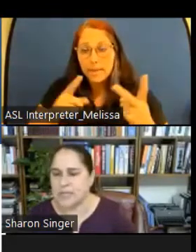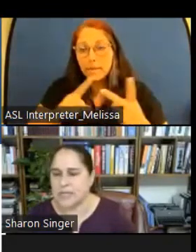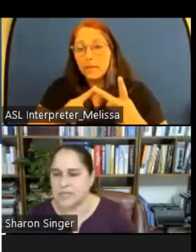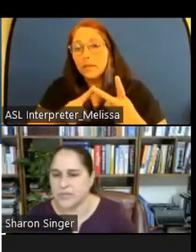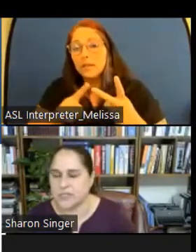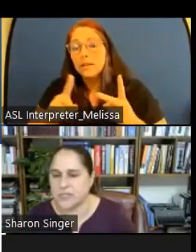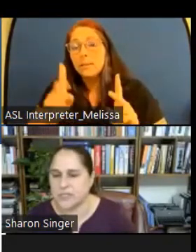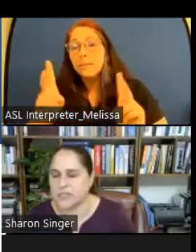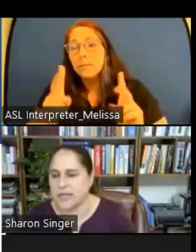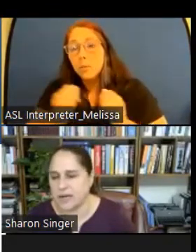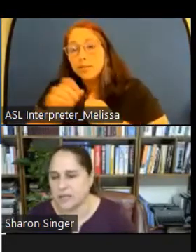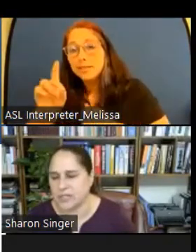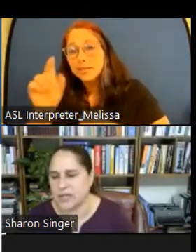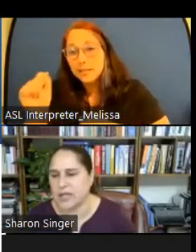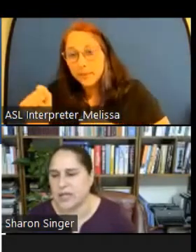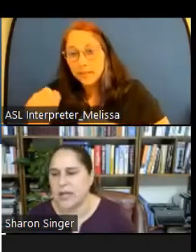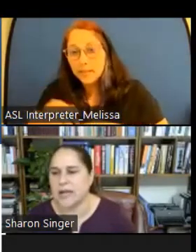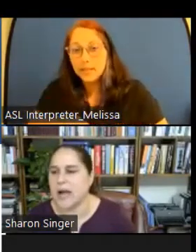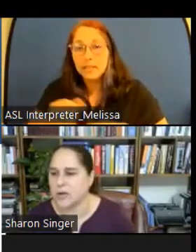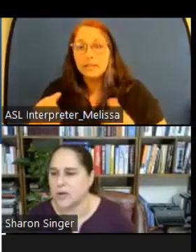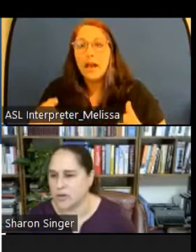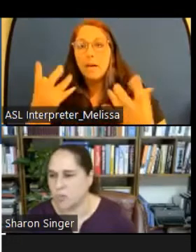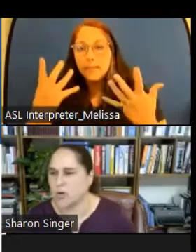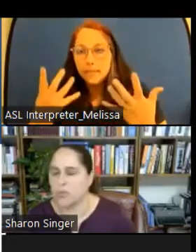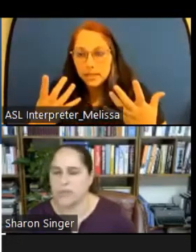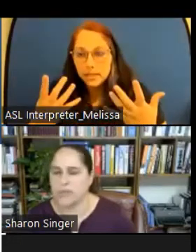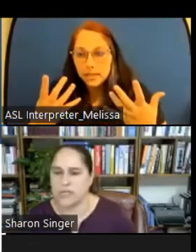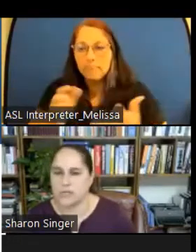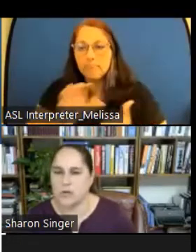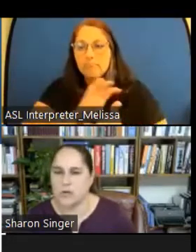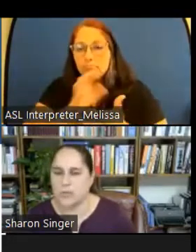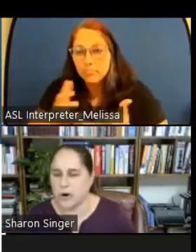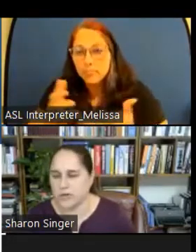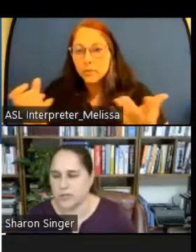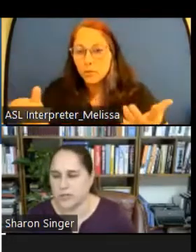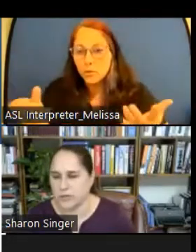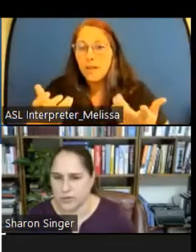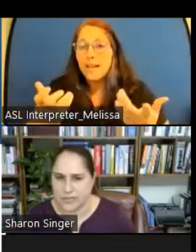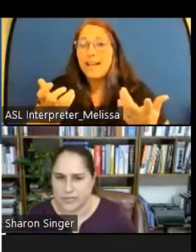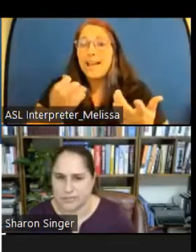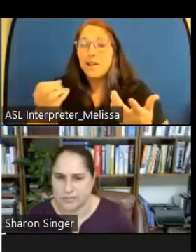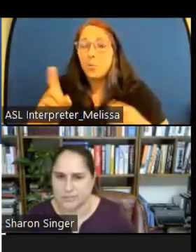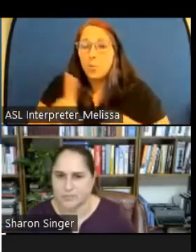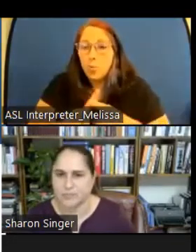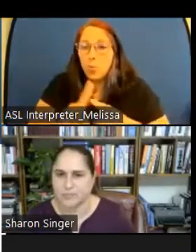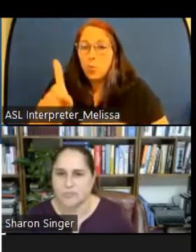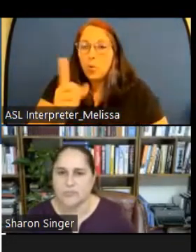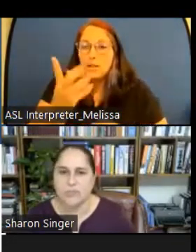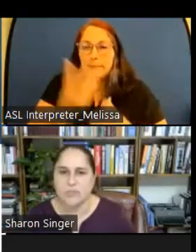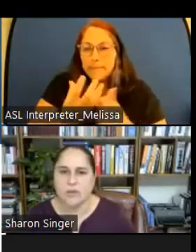gaps in services and housing, and how can you work with these local partners to address them?